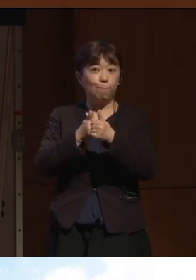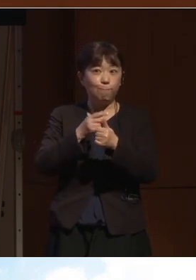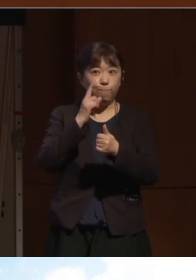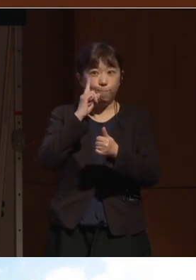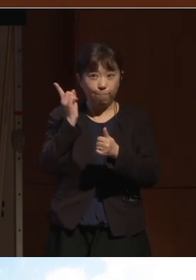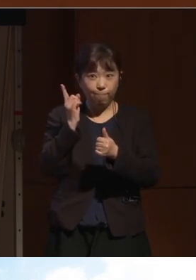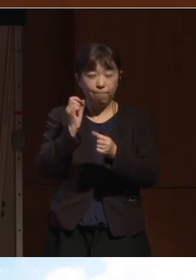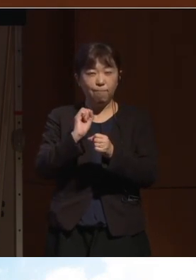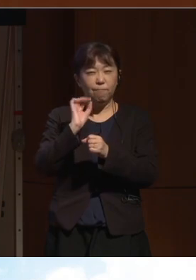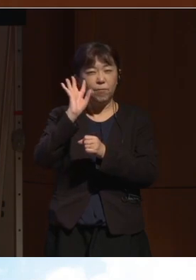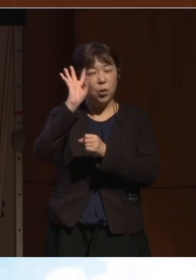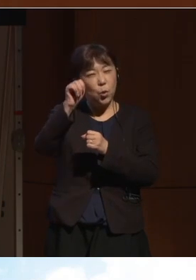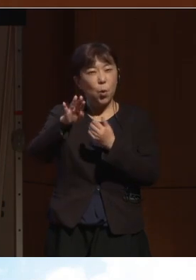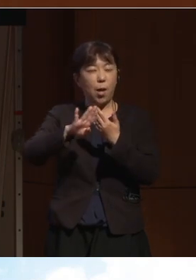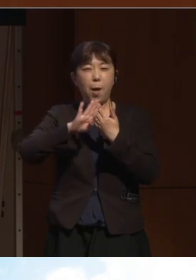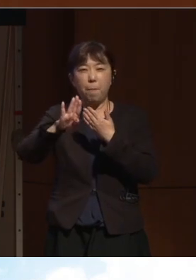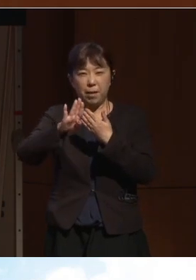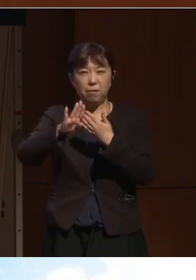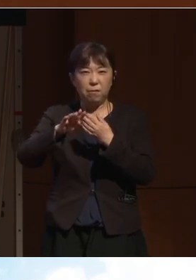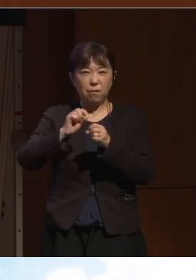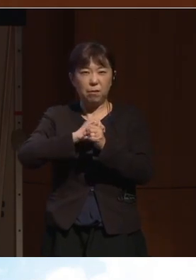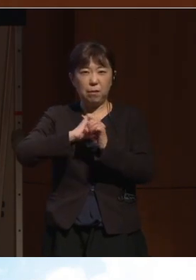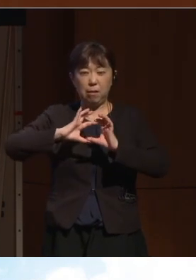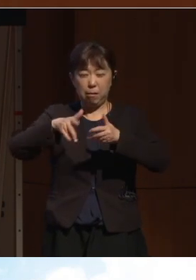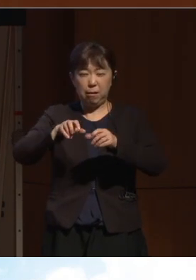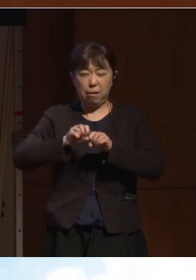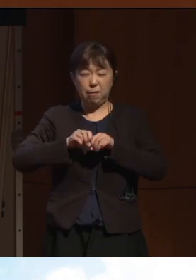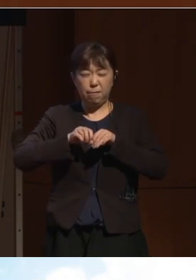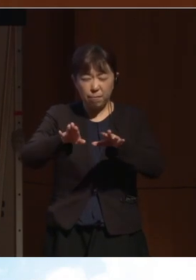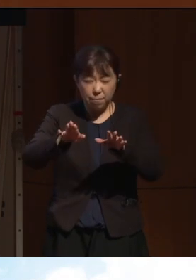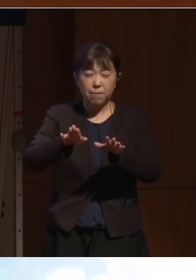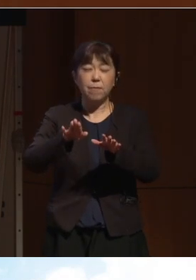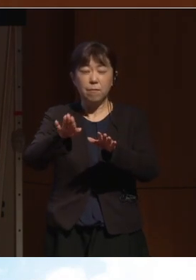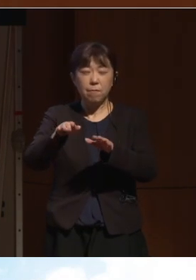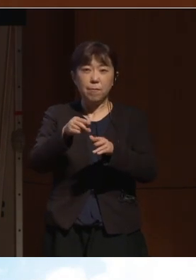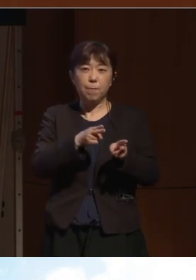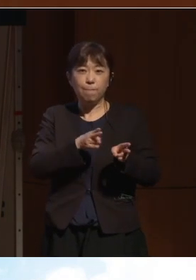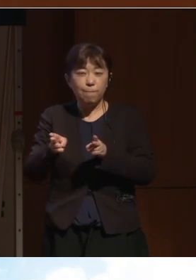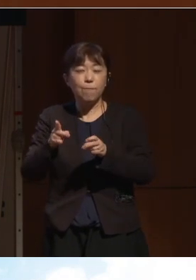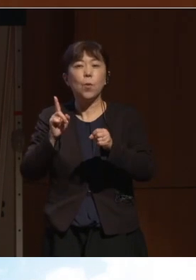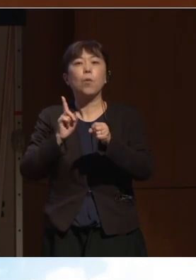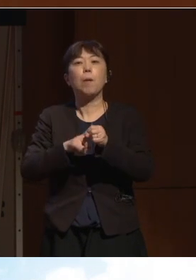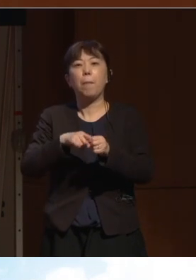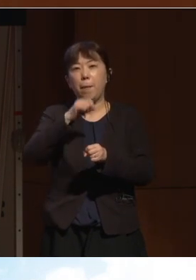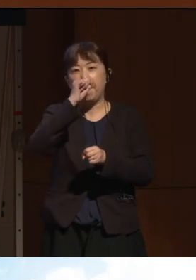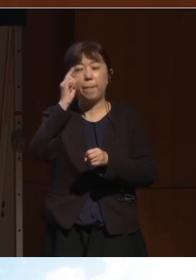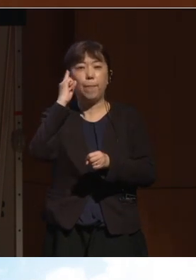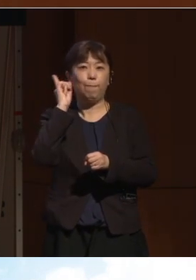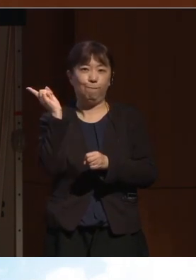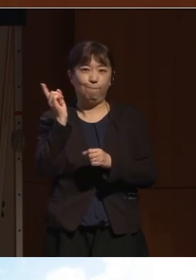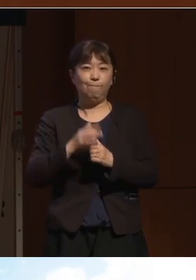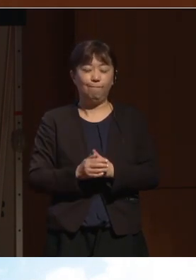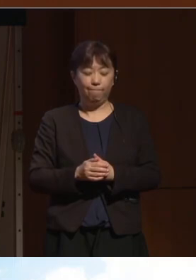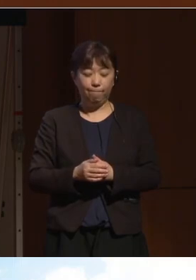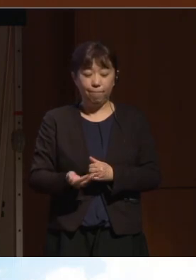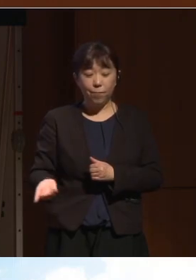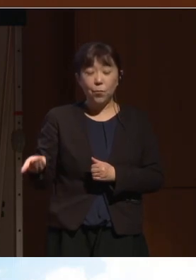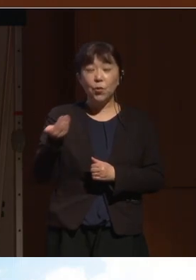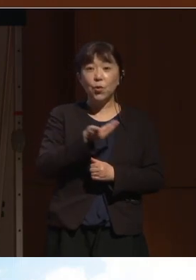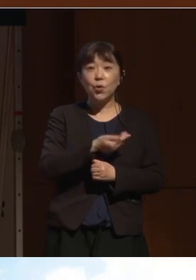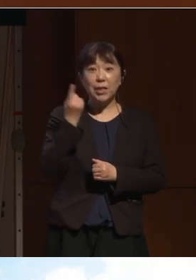pandemics. So moving on, the prospective part of today's talk, and I want to look a little bit at the